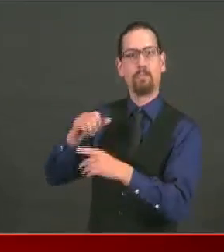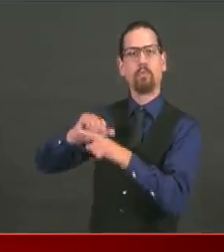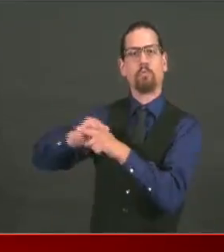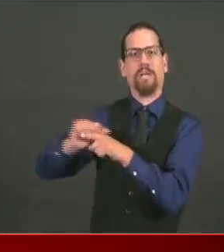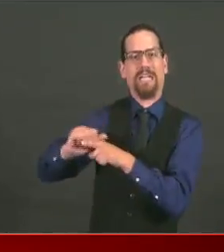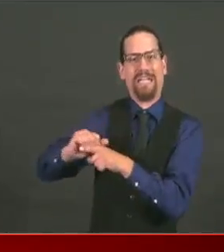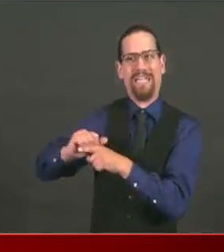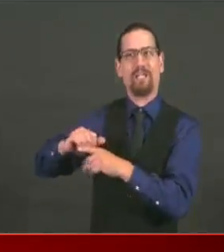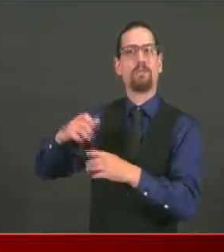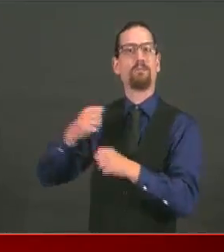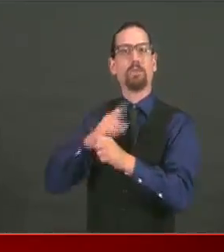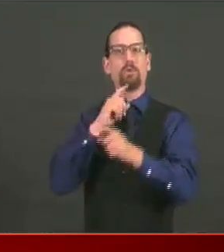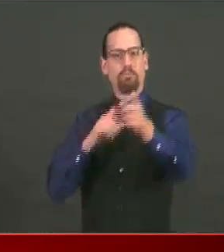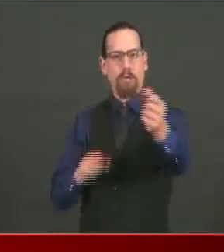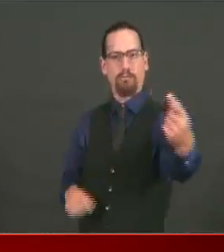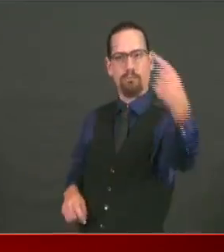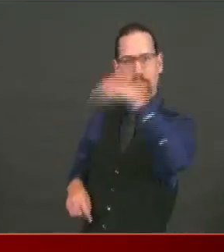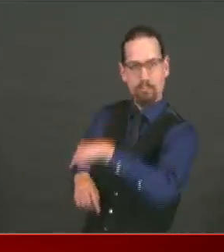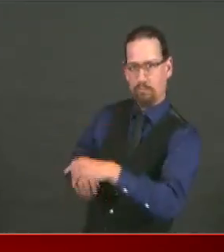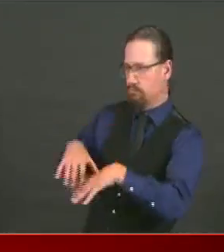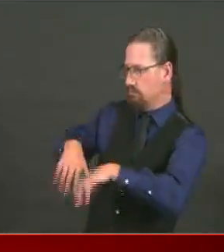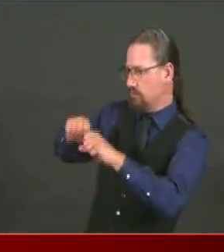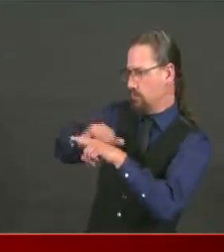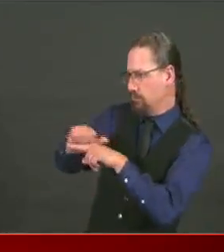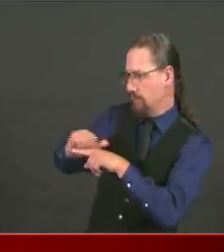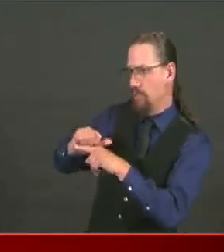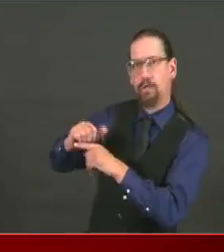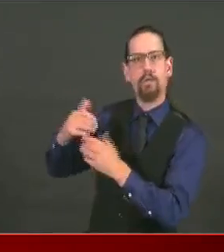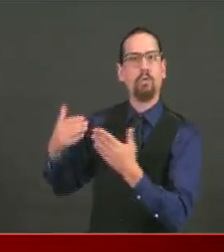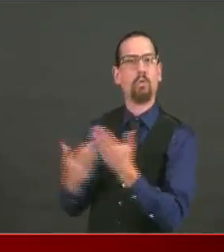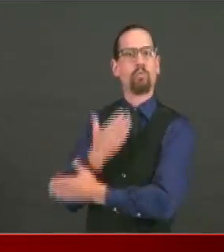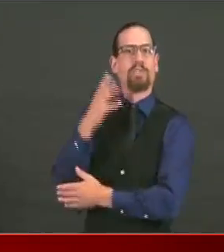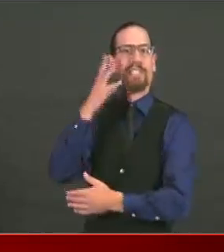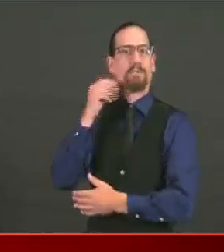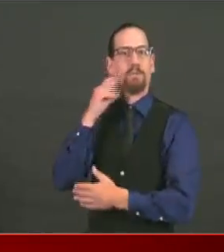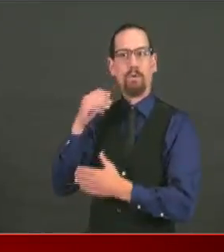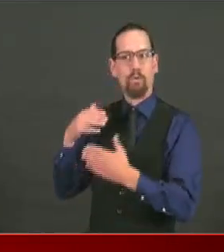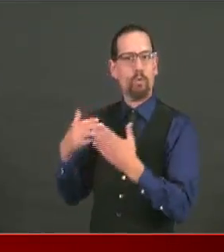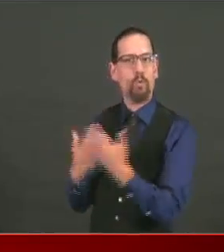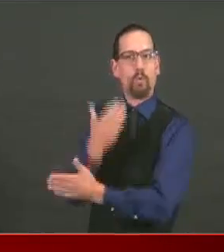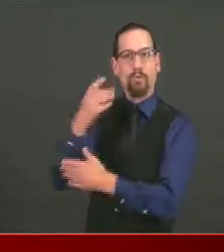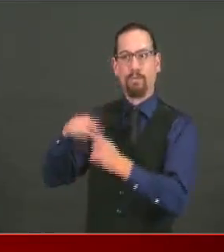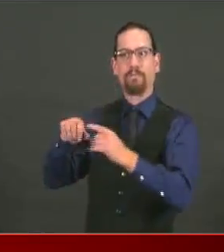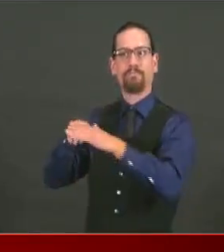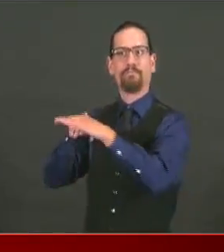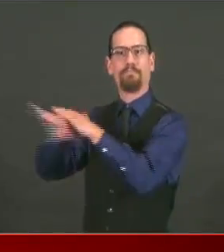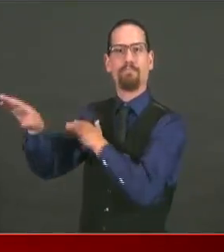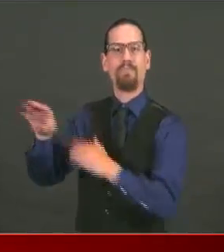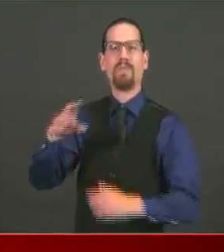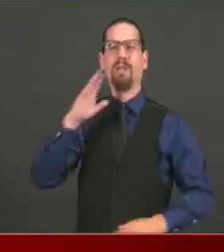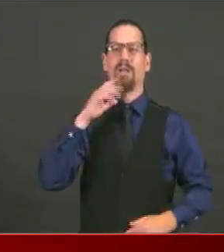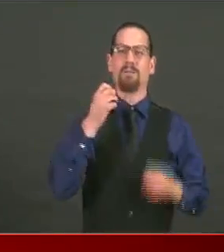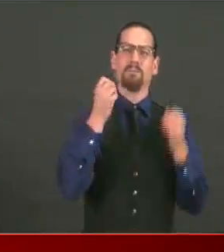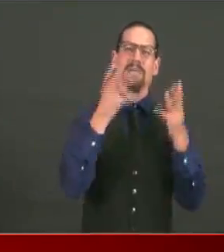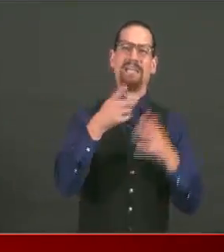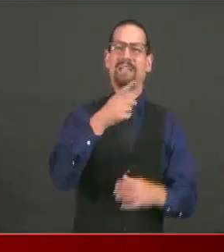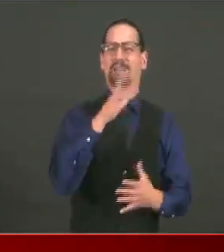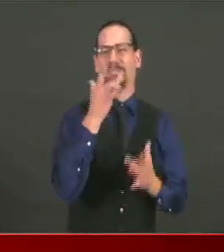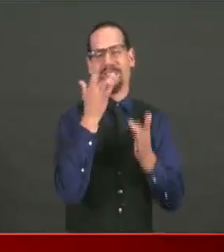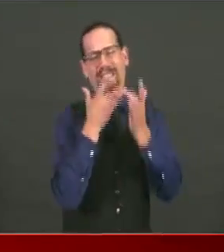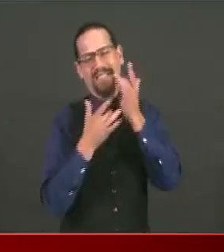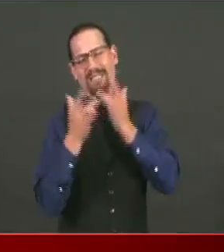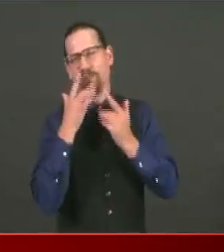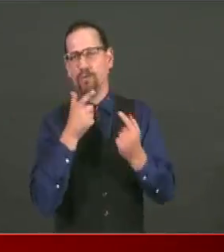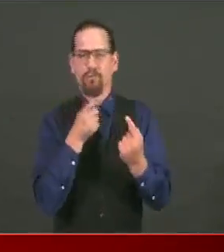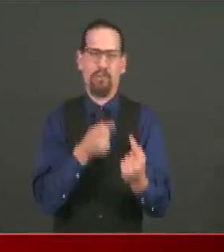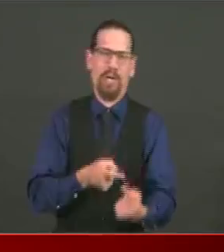If you're a small business hanging on by a claw, we're going to reach out to you immediately and get you some relief. But then we're going to stick